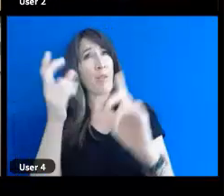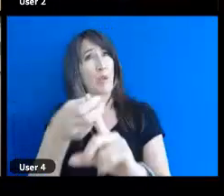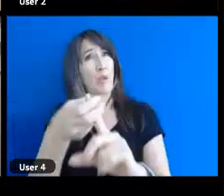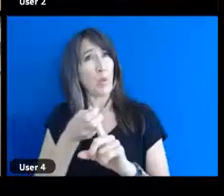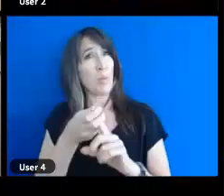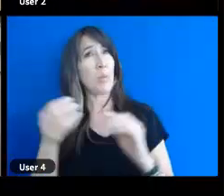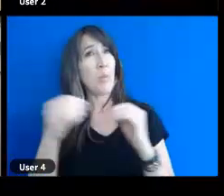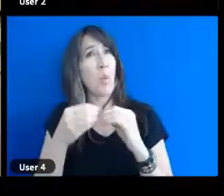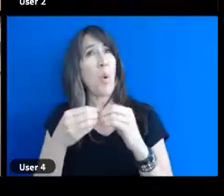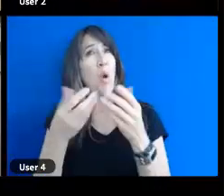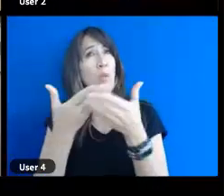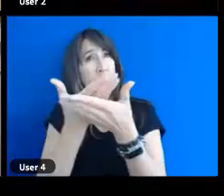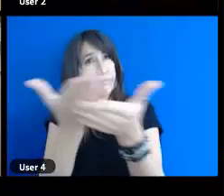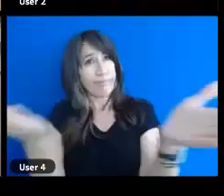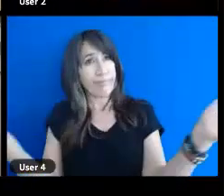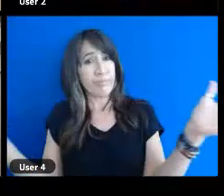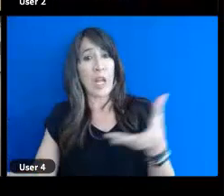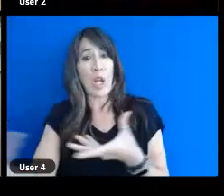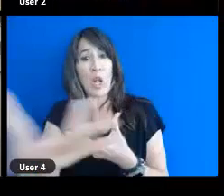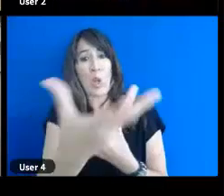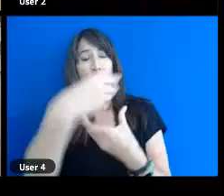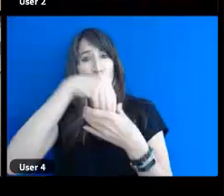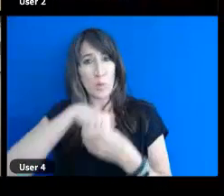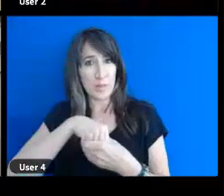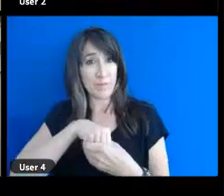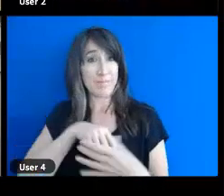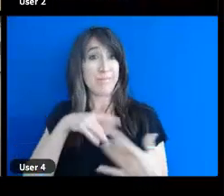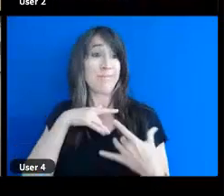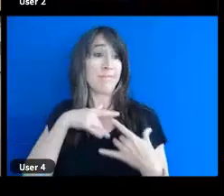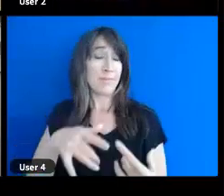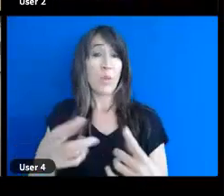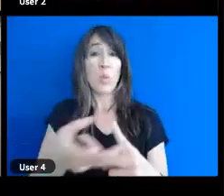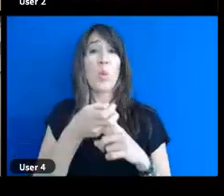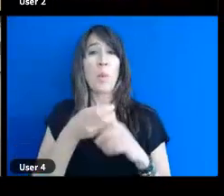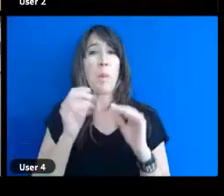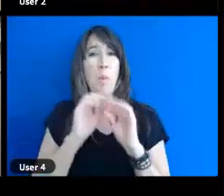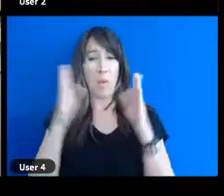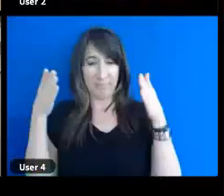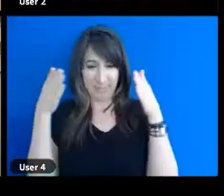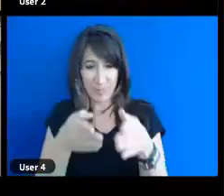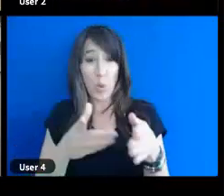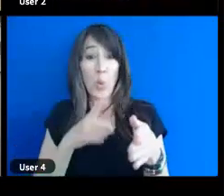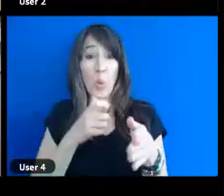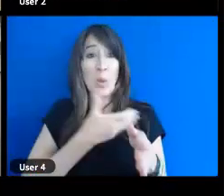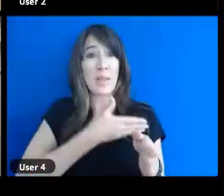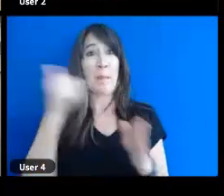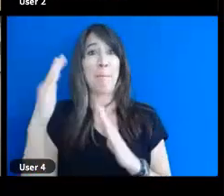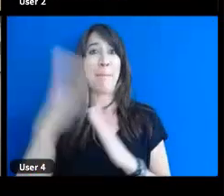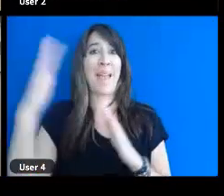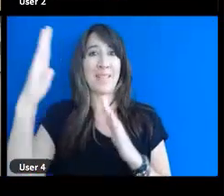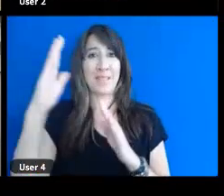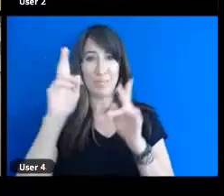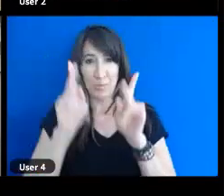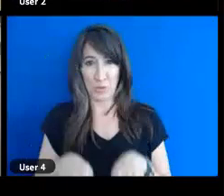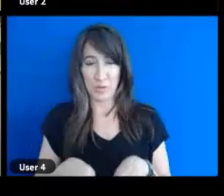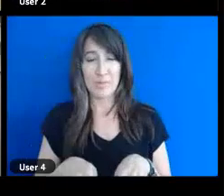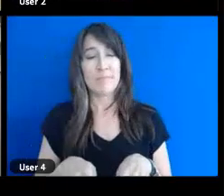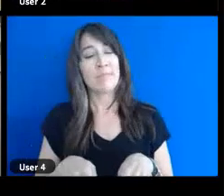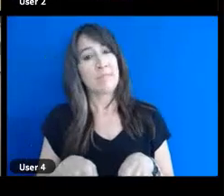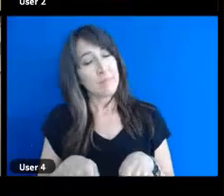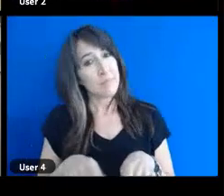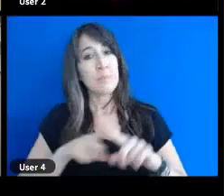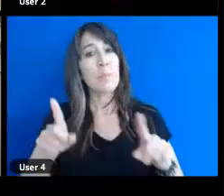in more inclusive ways. Traditionally, we've thought about recruitment in a pretty narrow definition, who's the best person,